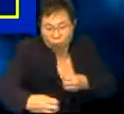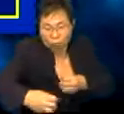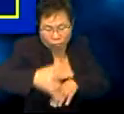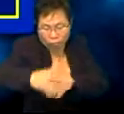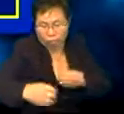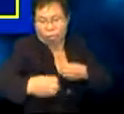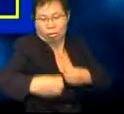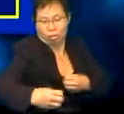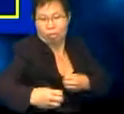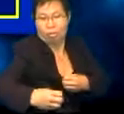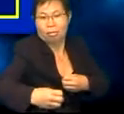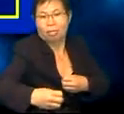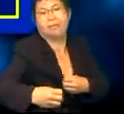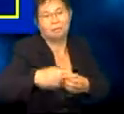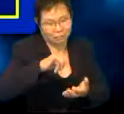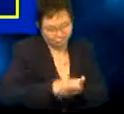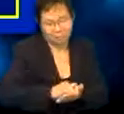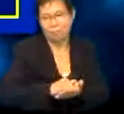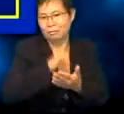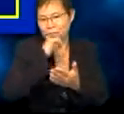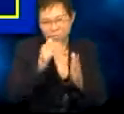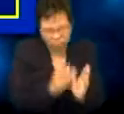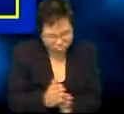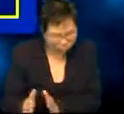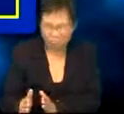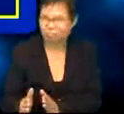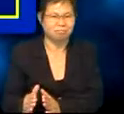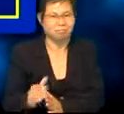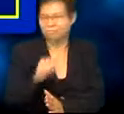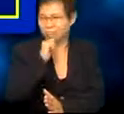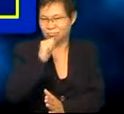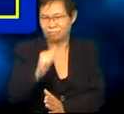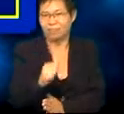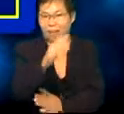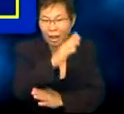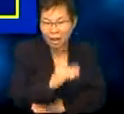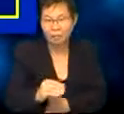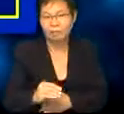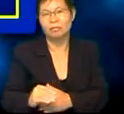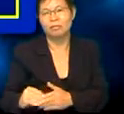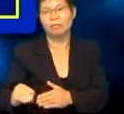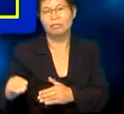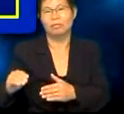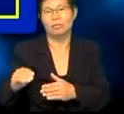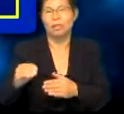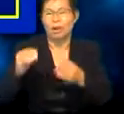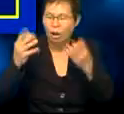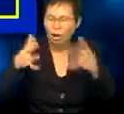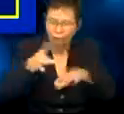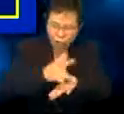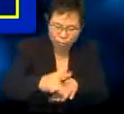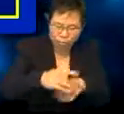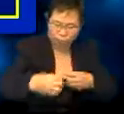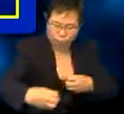from one another. They are also not arranged in an orderly manner, and there's a lot